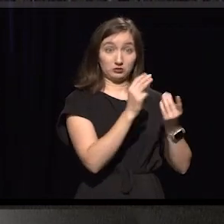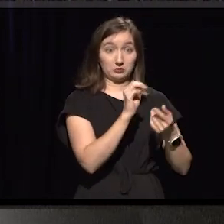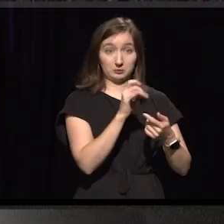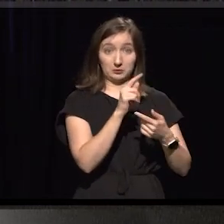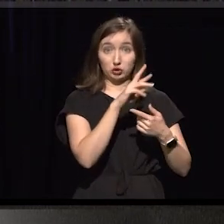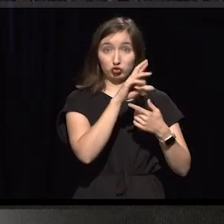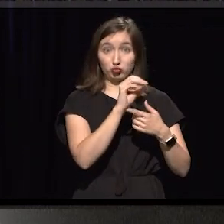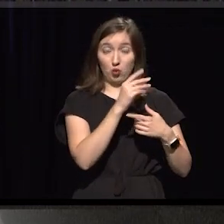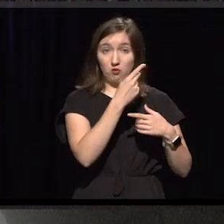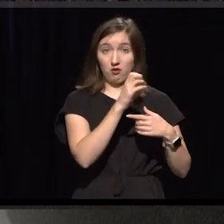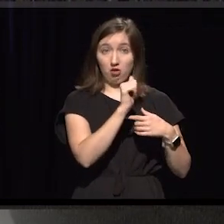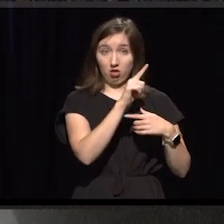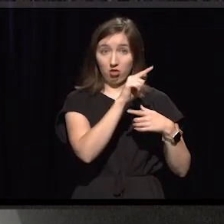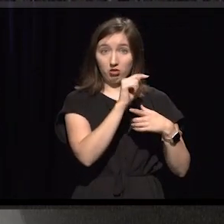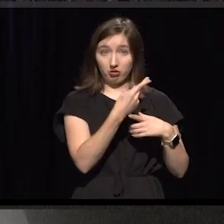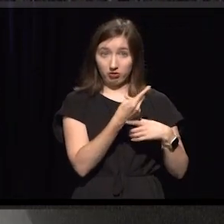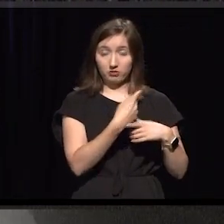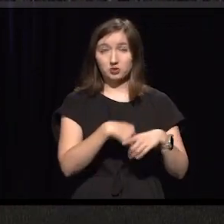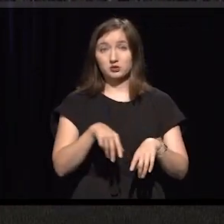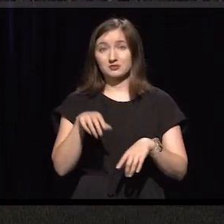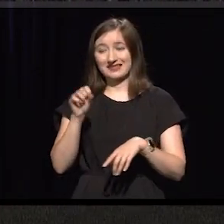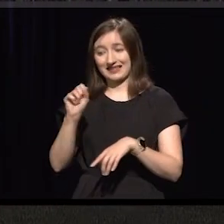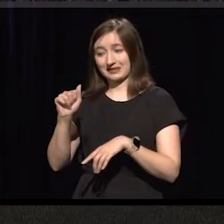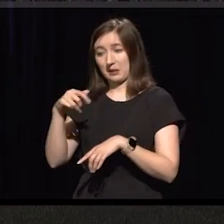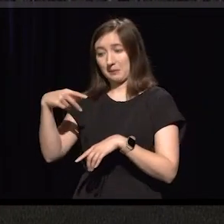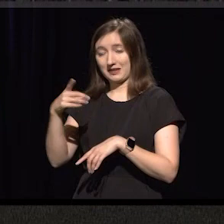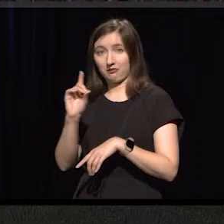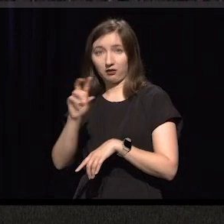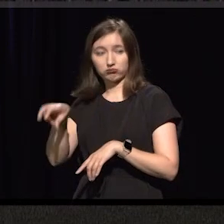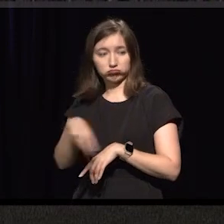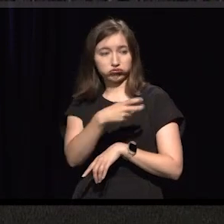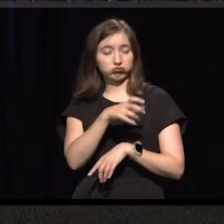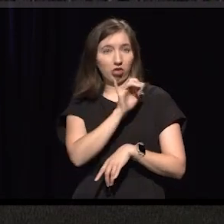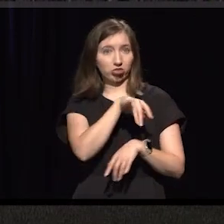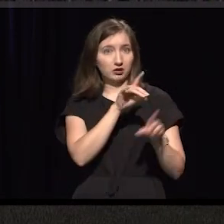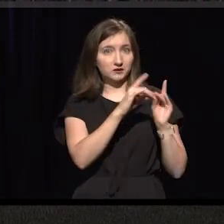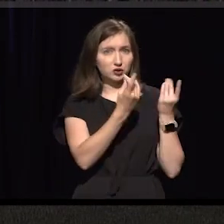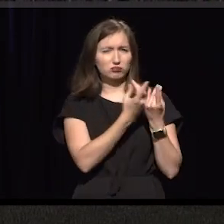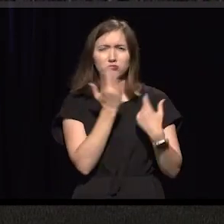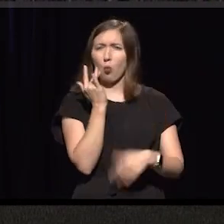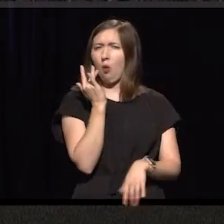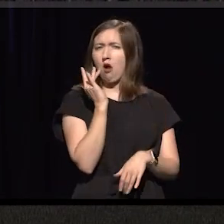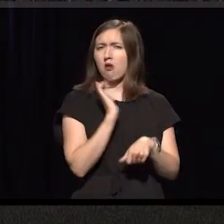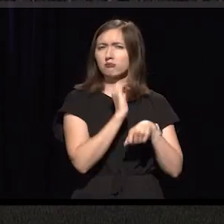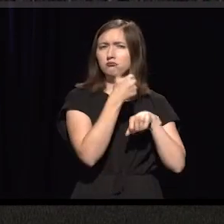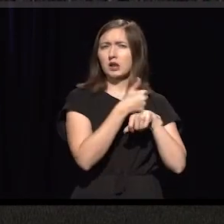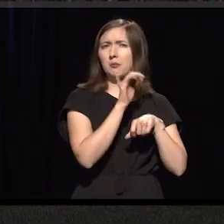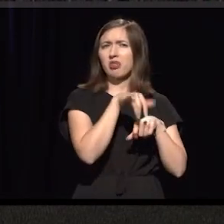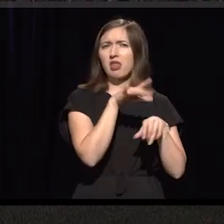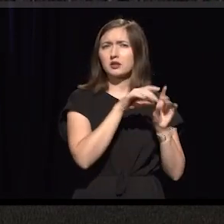from SAPD to Metro Health. Mm-hmm. Can we talk about why the creation of this division?